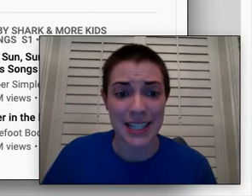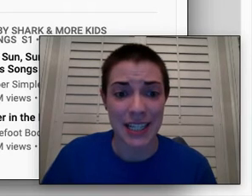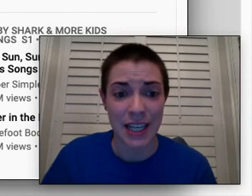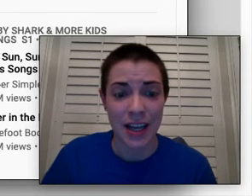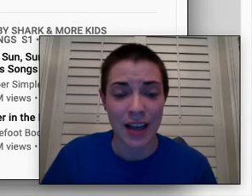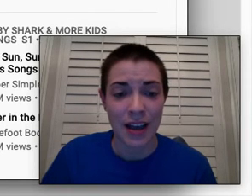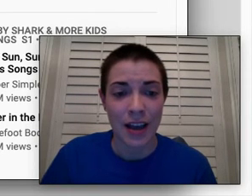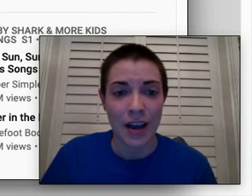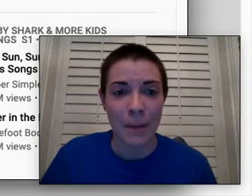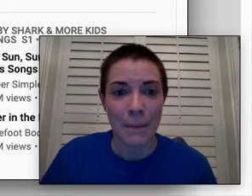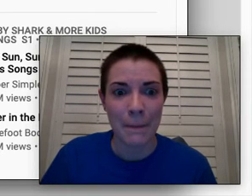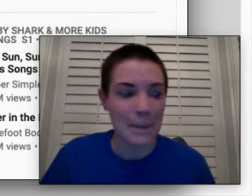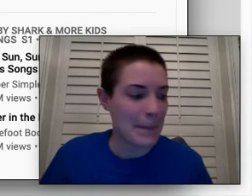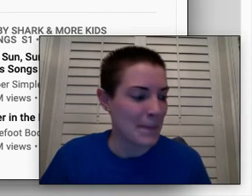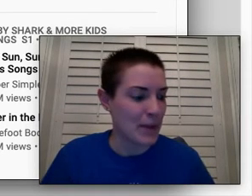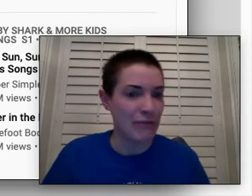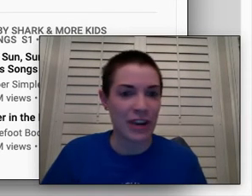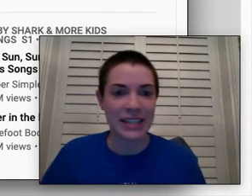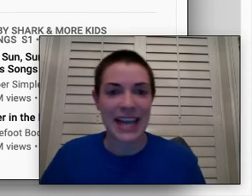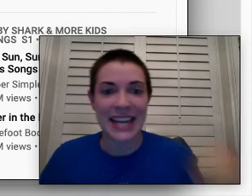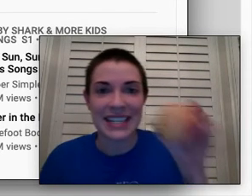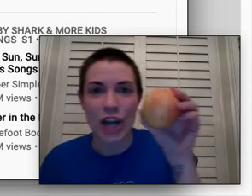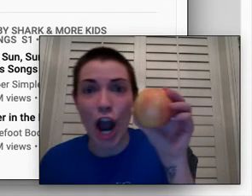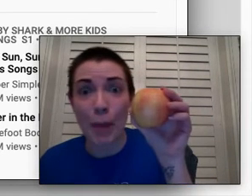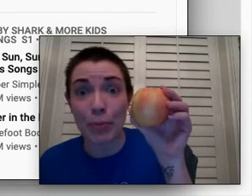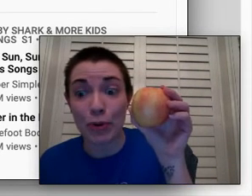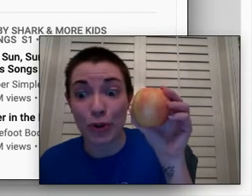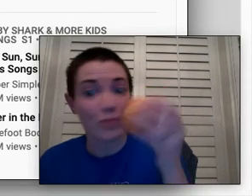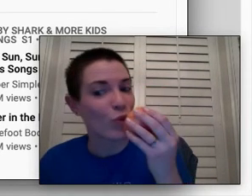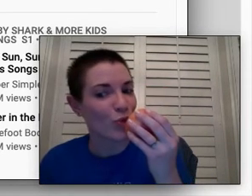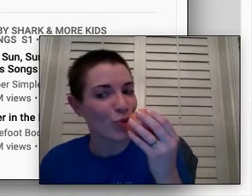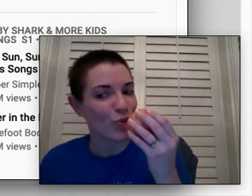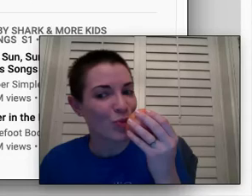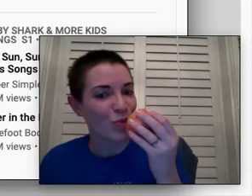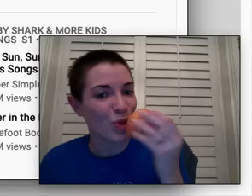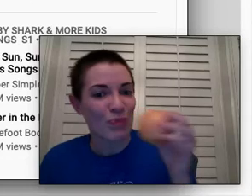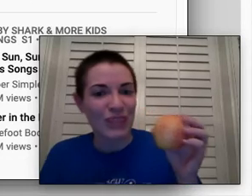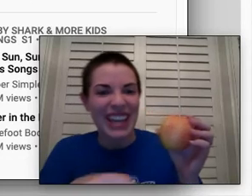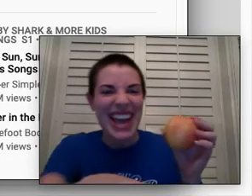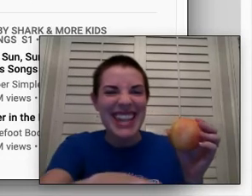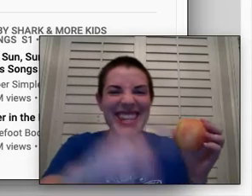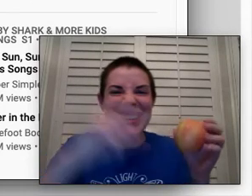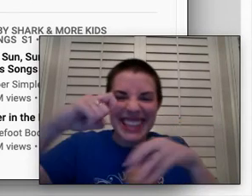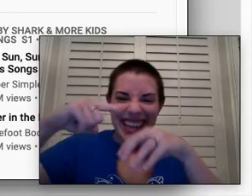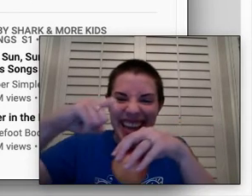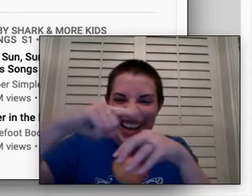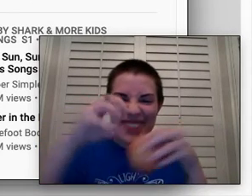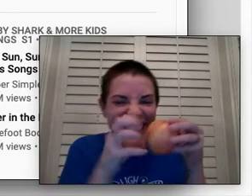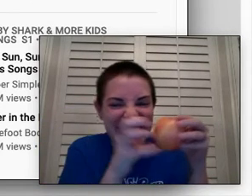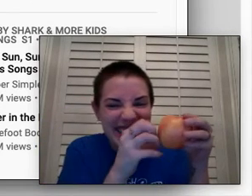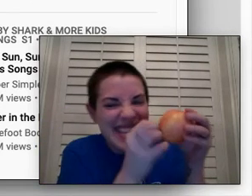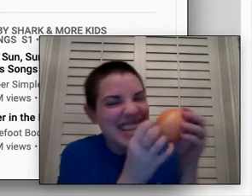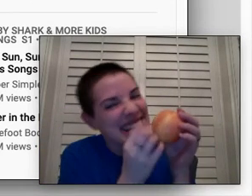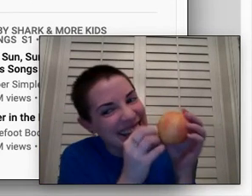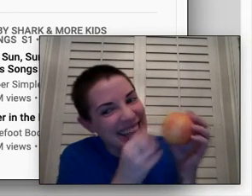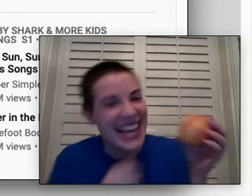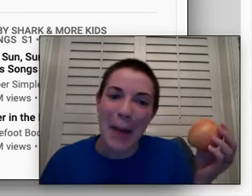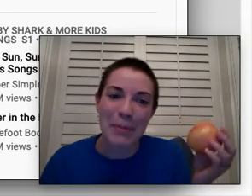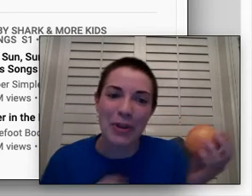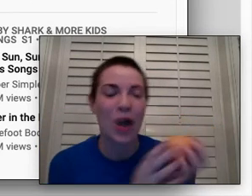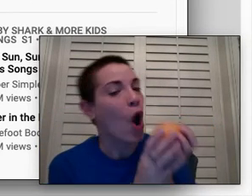that? My friends, that is an apple. And look, the caterpillar is eating